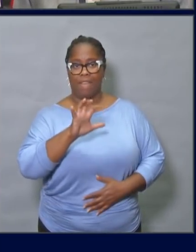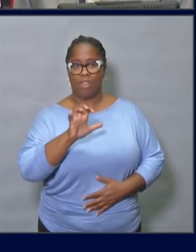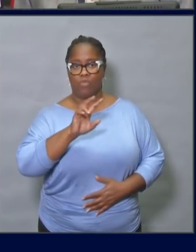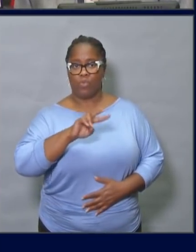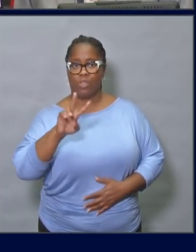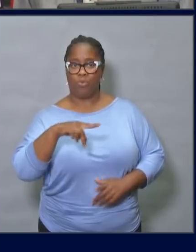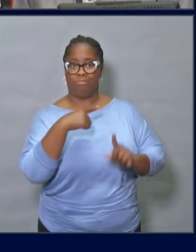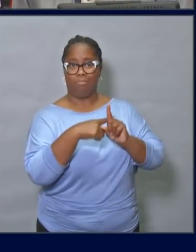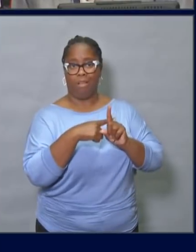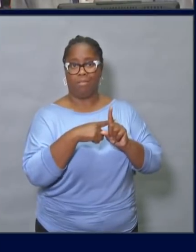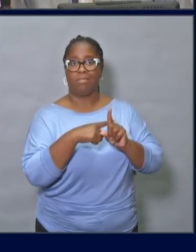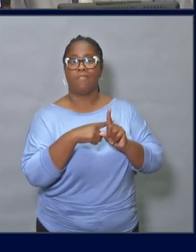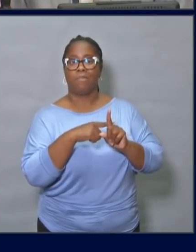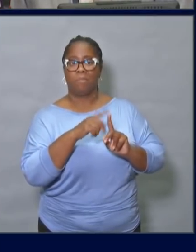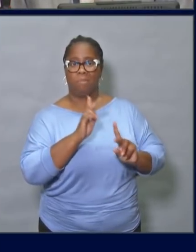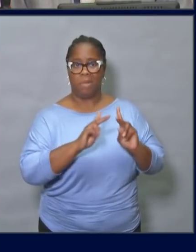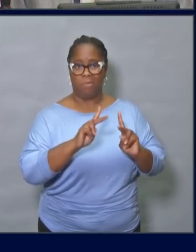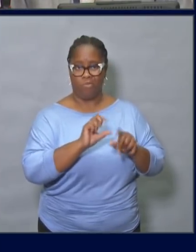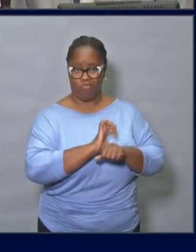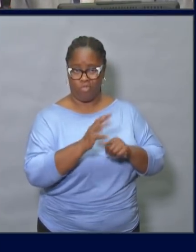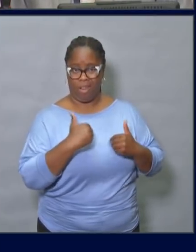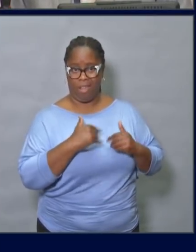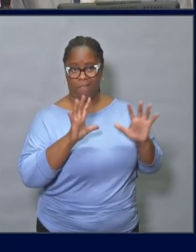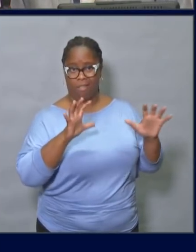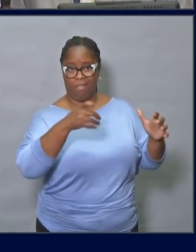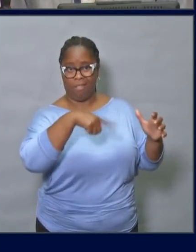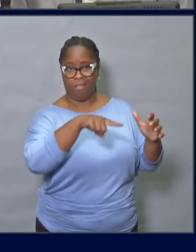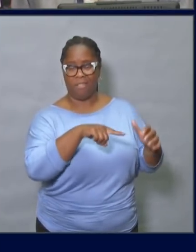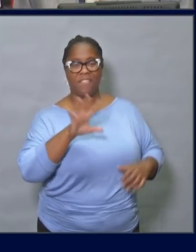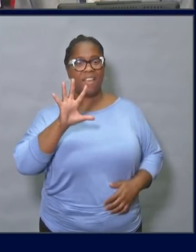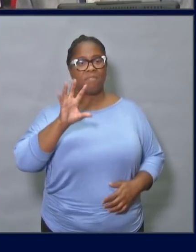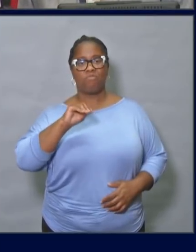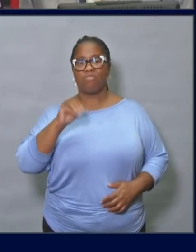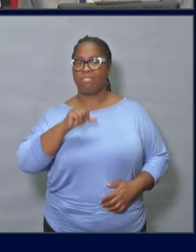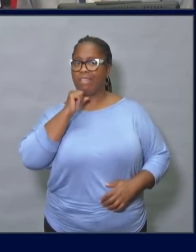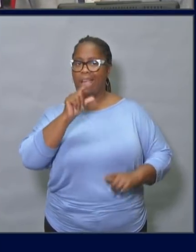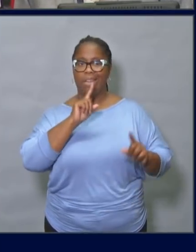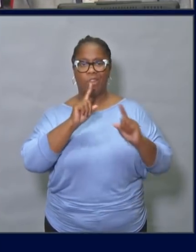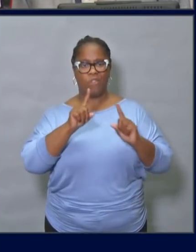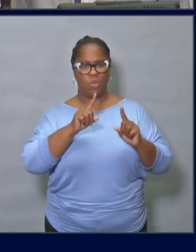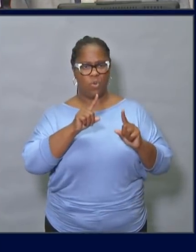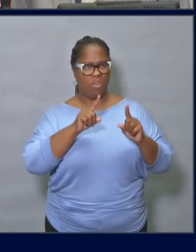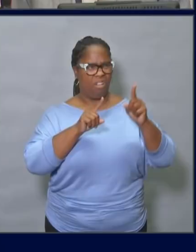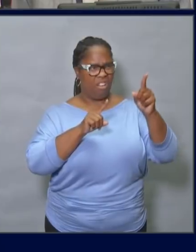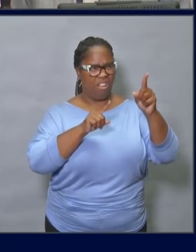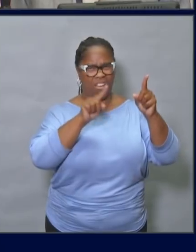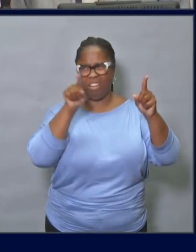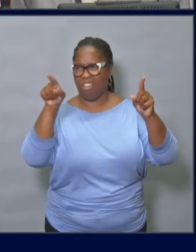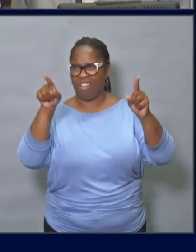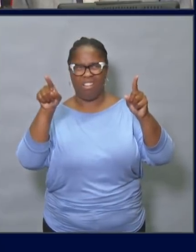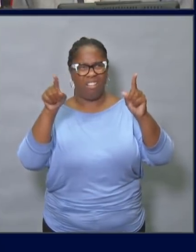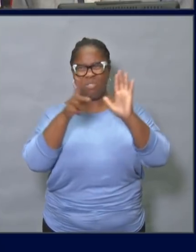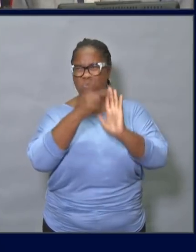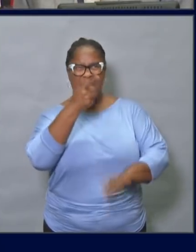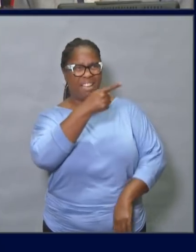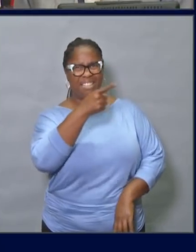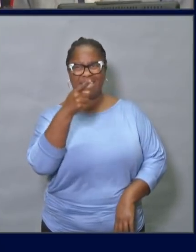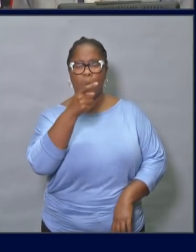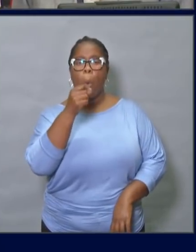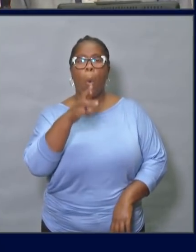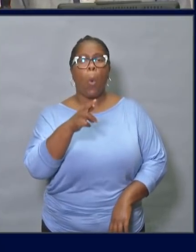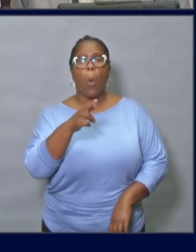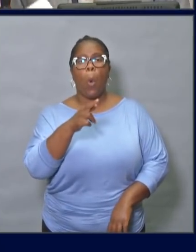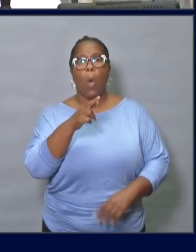97,522 positive cases, 5% were not interviewed because they were duplicate cases or we were missing essential